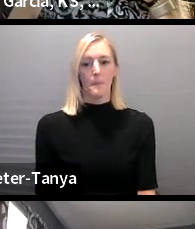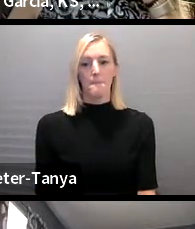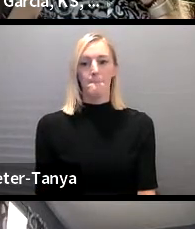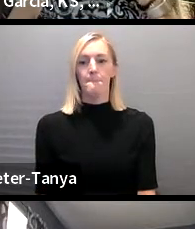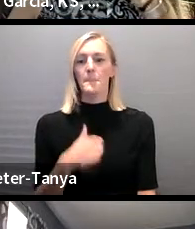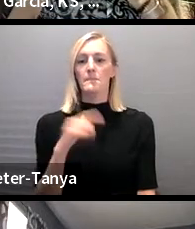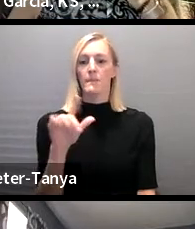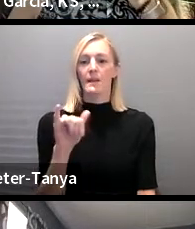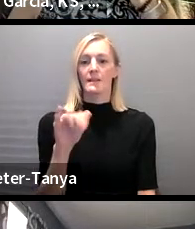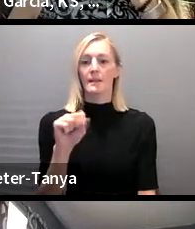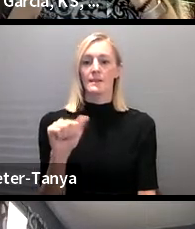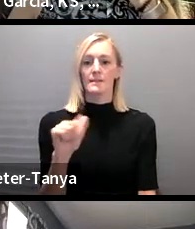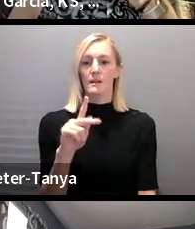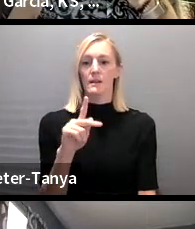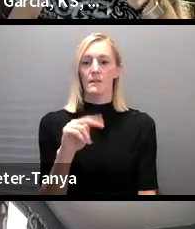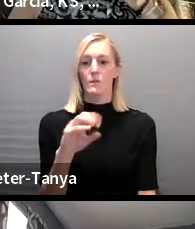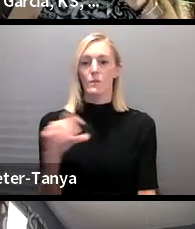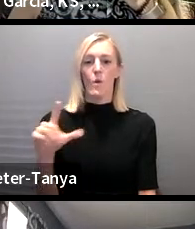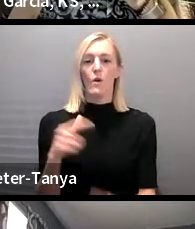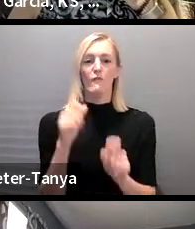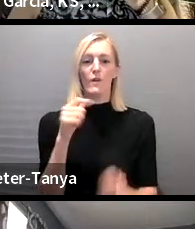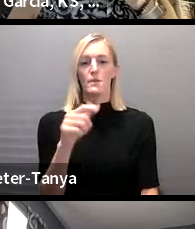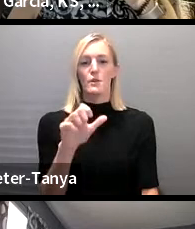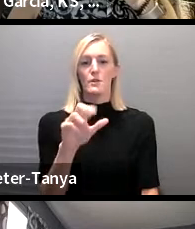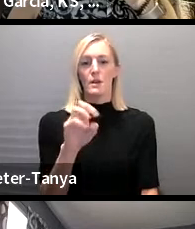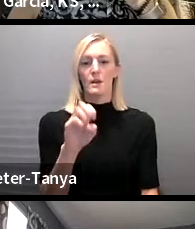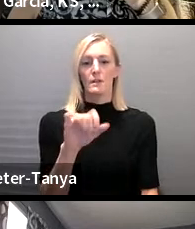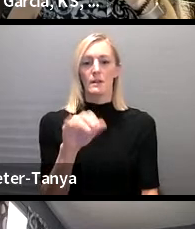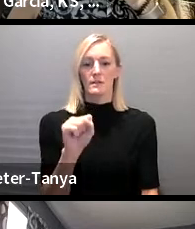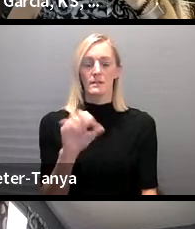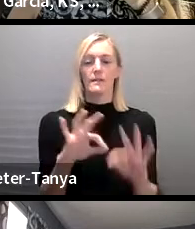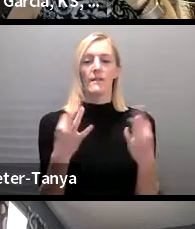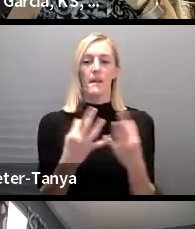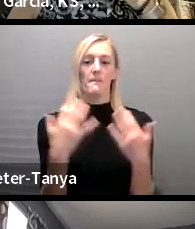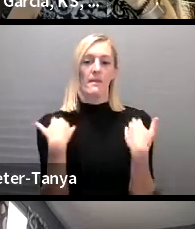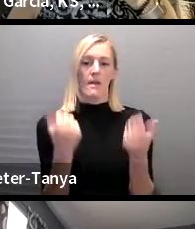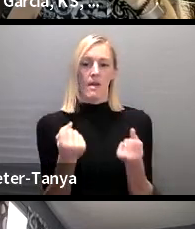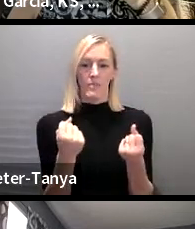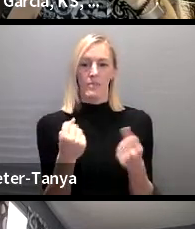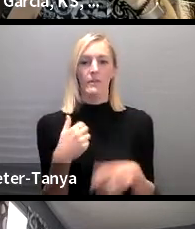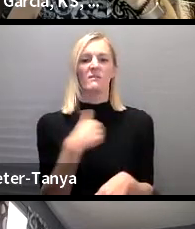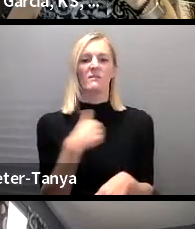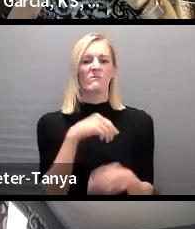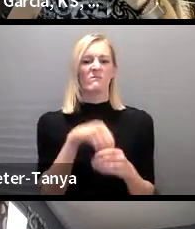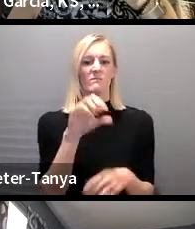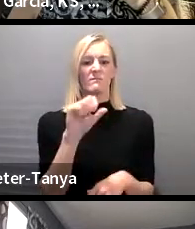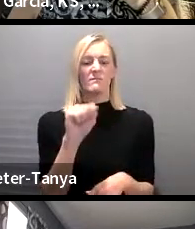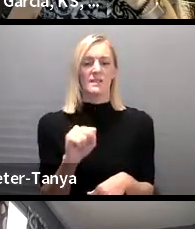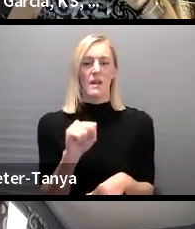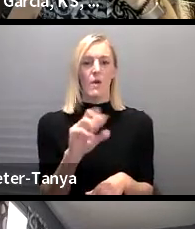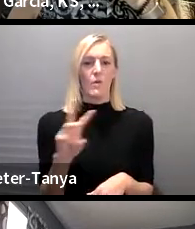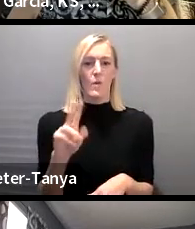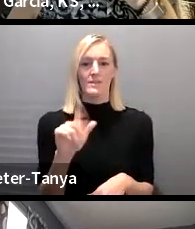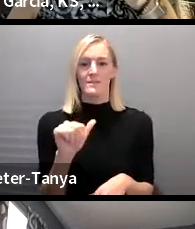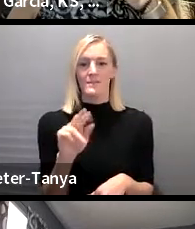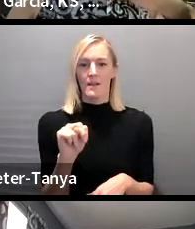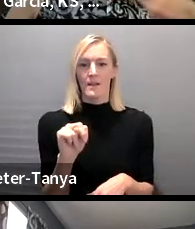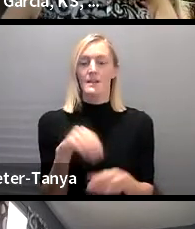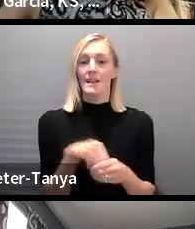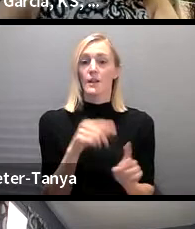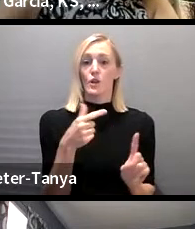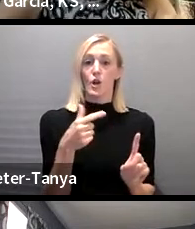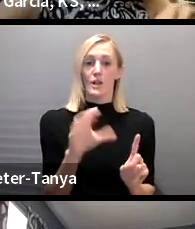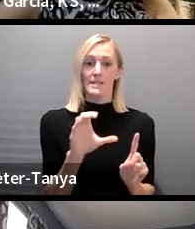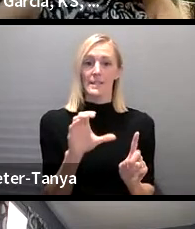I'm Lisa Knoll. I'm with Genesis Family Health. We are an FQHC in Southwest Kansas with locations in Garden City, Dodge